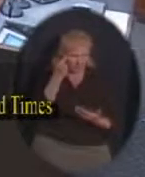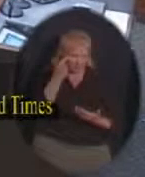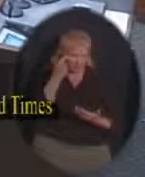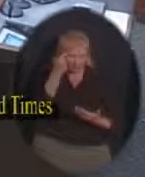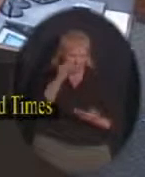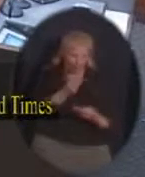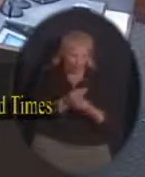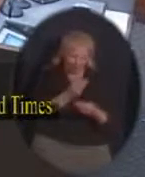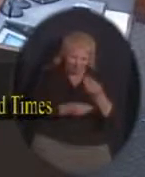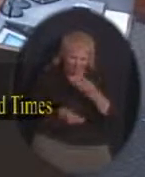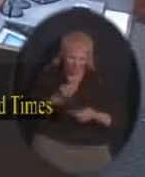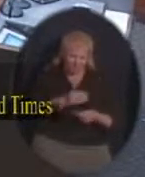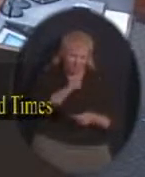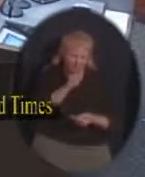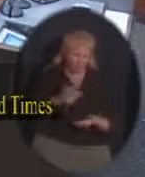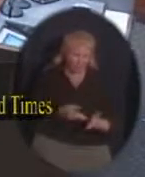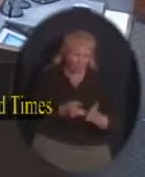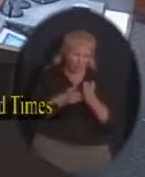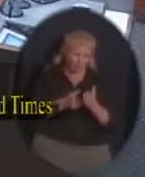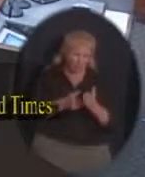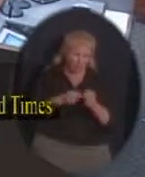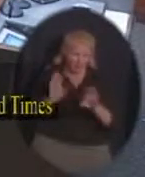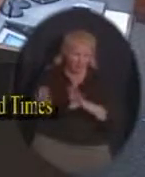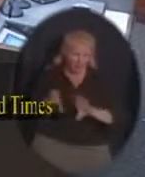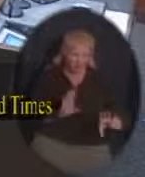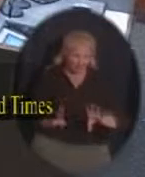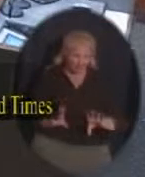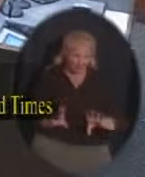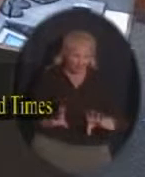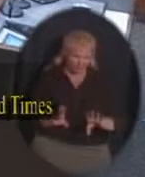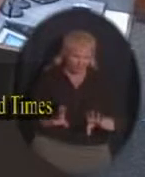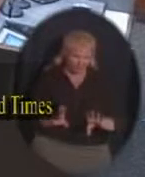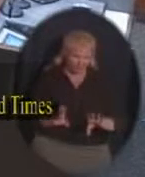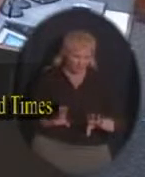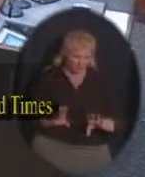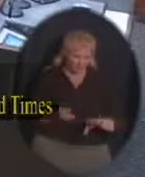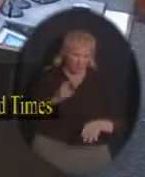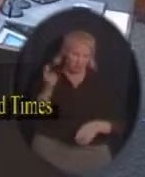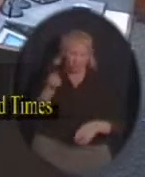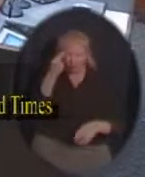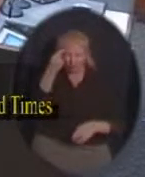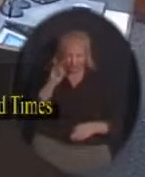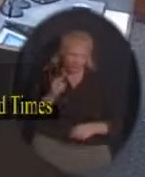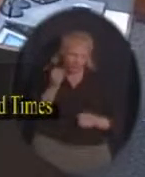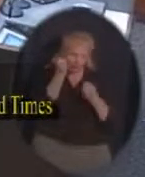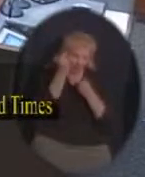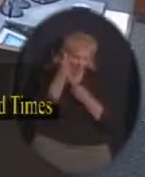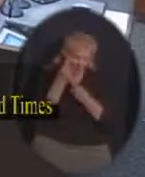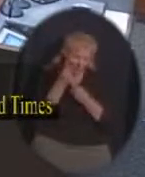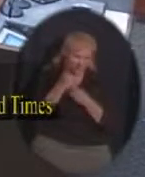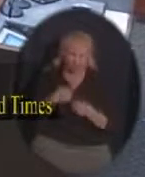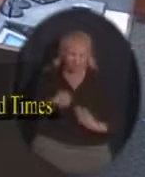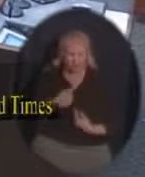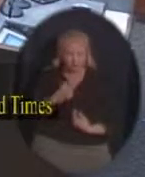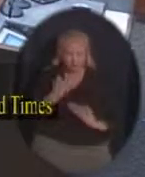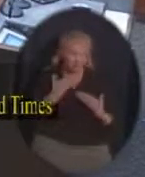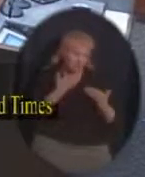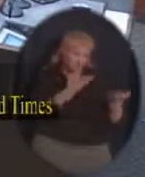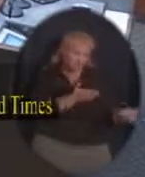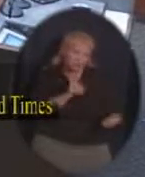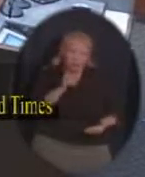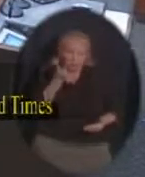require any action that night. It's just, an understanding. So I'm Presentation. just throwing out another option for you. Is that going to help Mr.